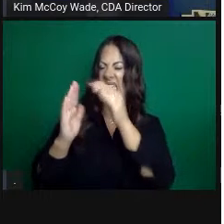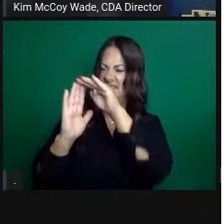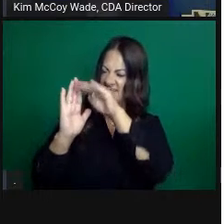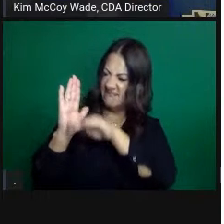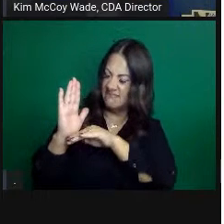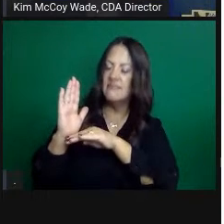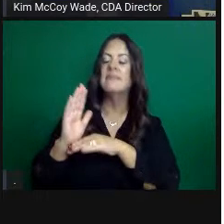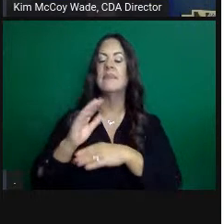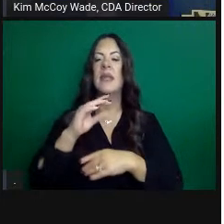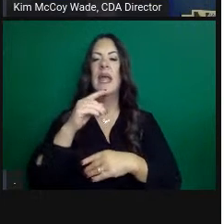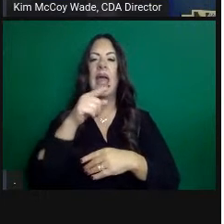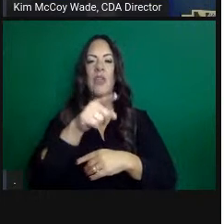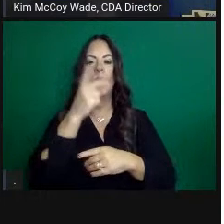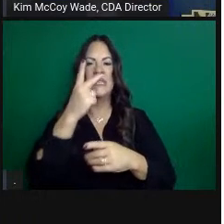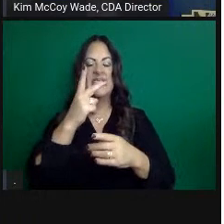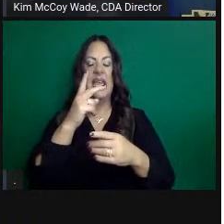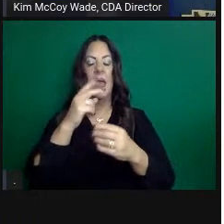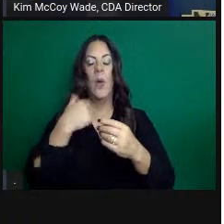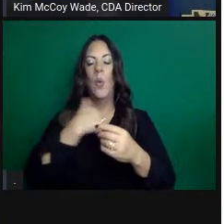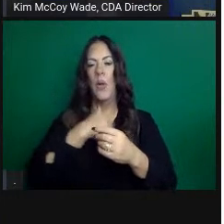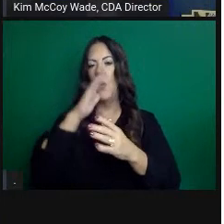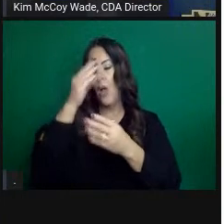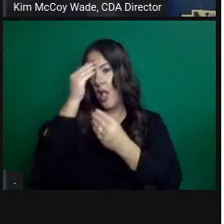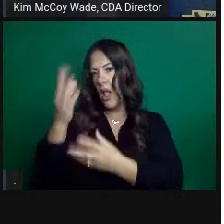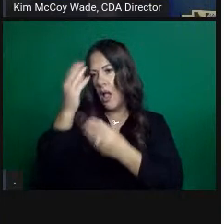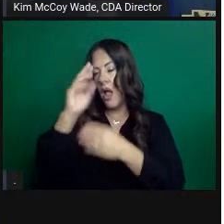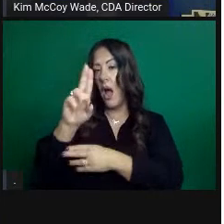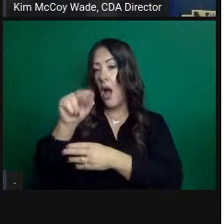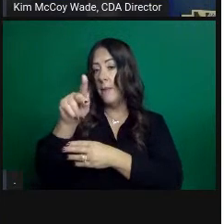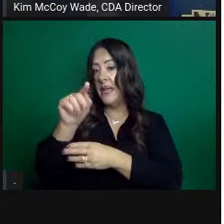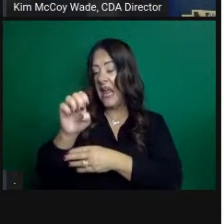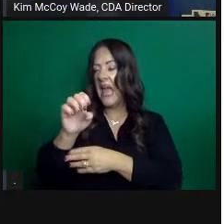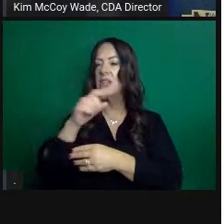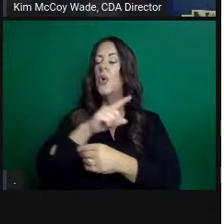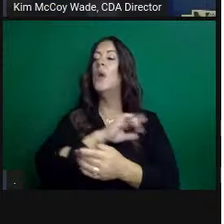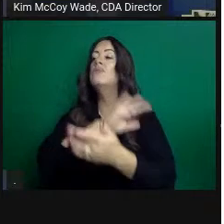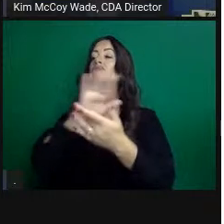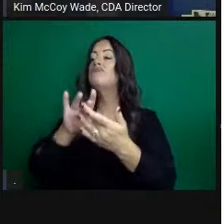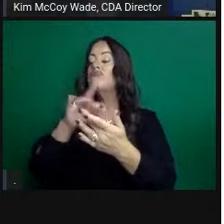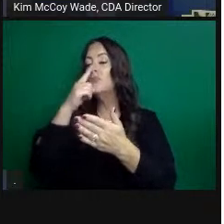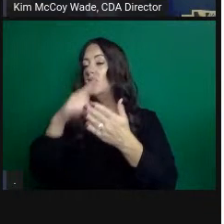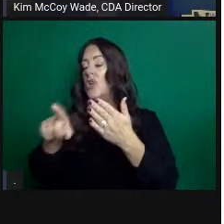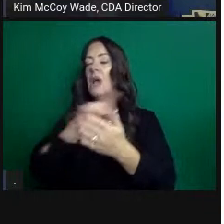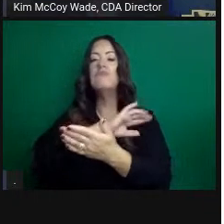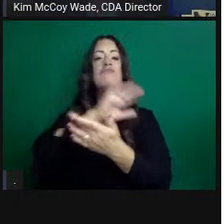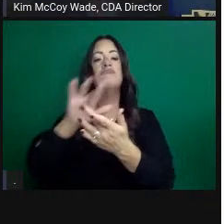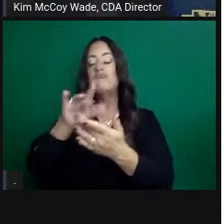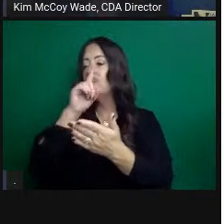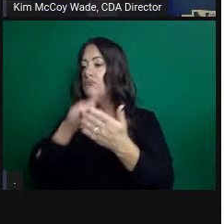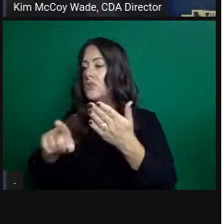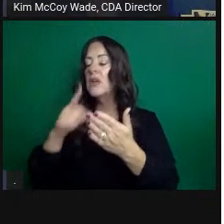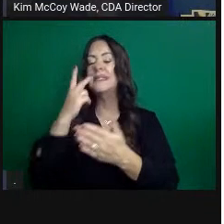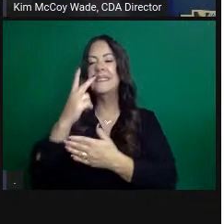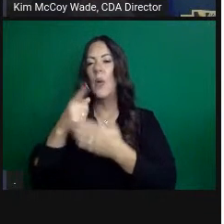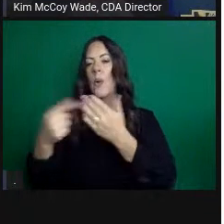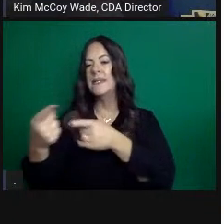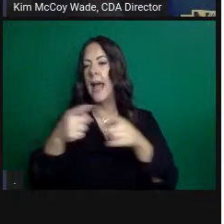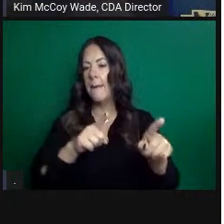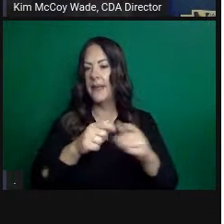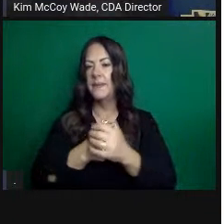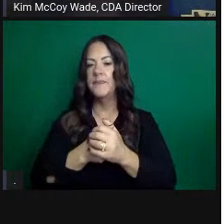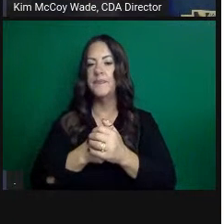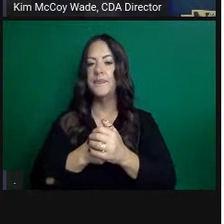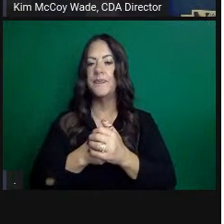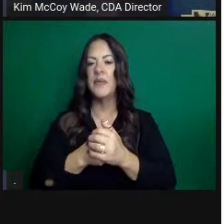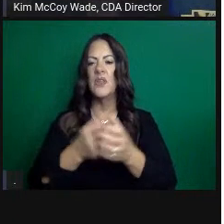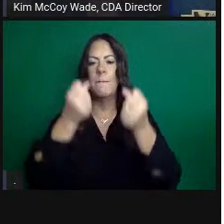continuously improving. So you will see updates to this site as more data becomes online, such as the new state homeless data set this spring, and